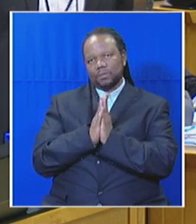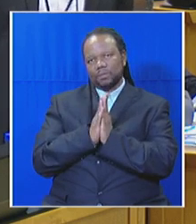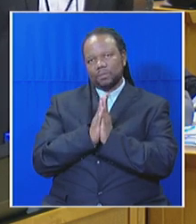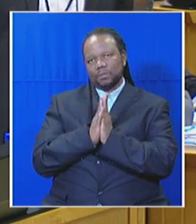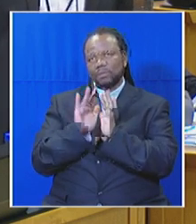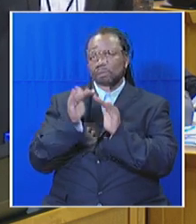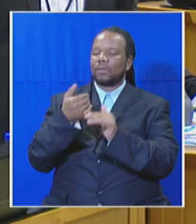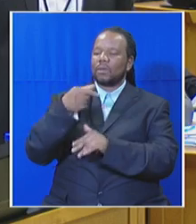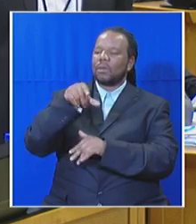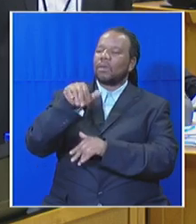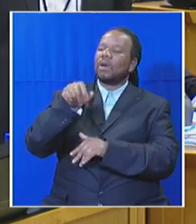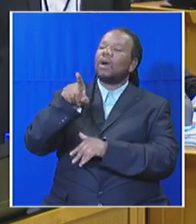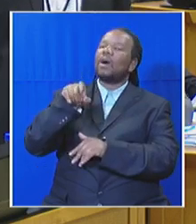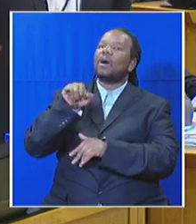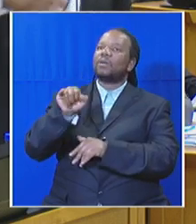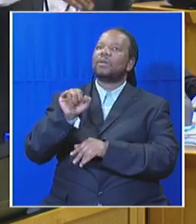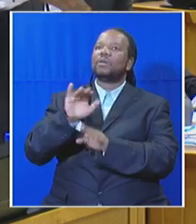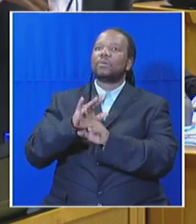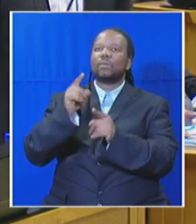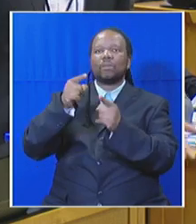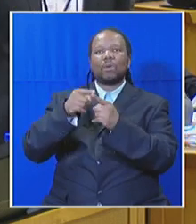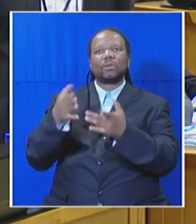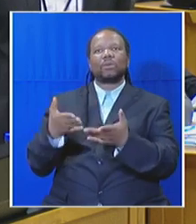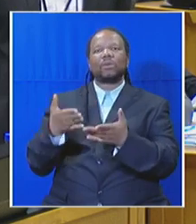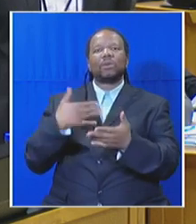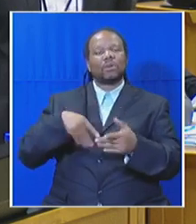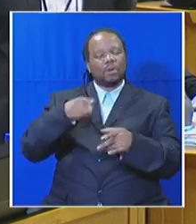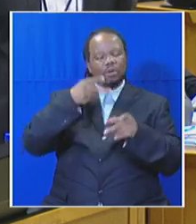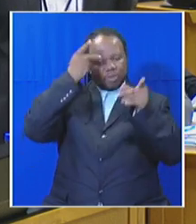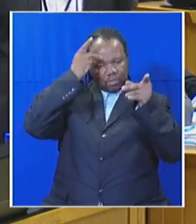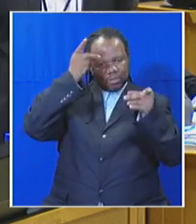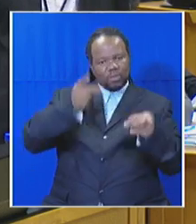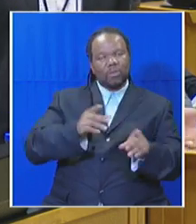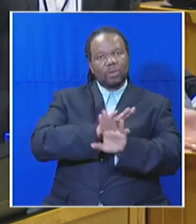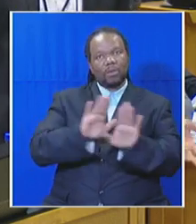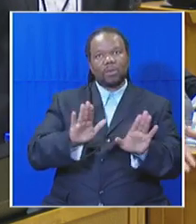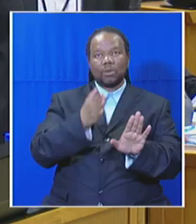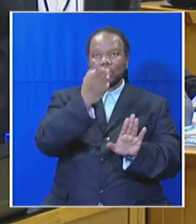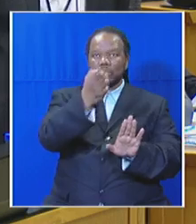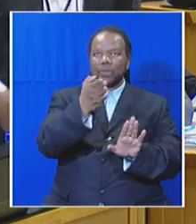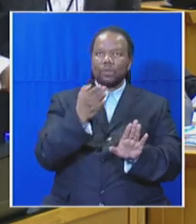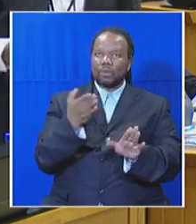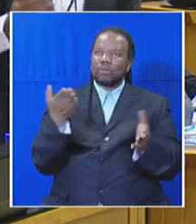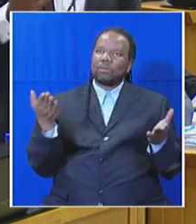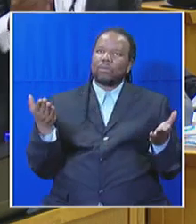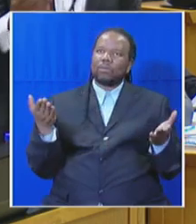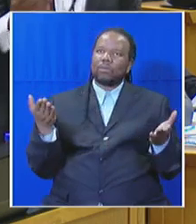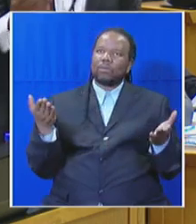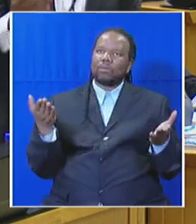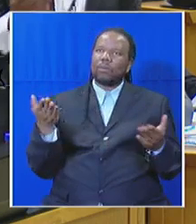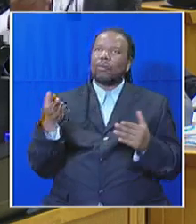Gadi all her order, and then you make a ruling about it. That's how it is. Honorable